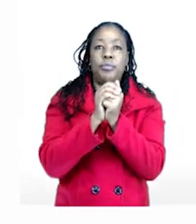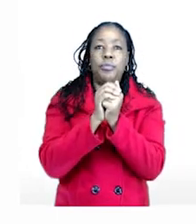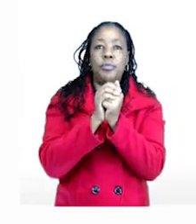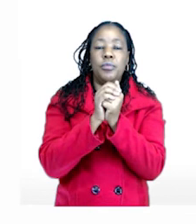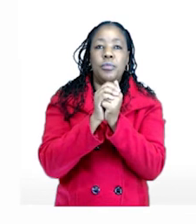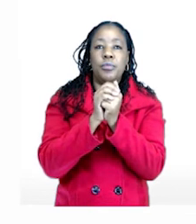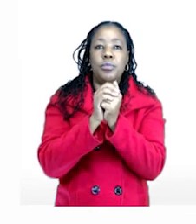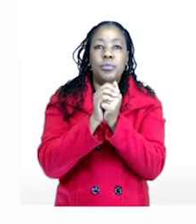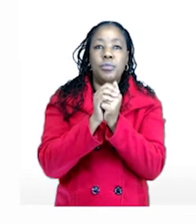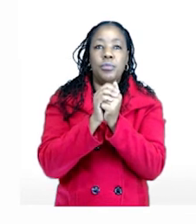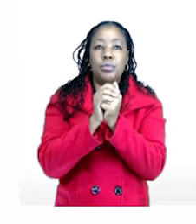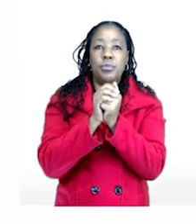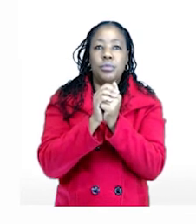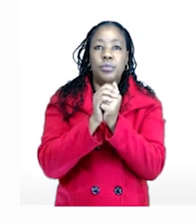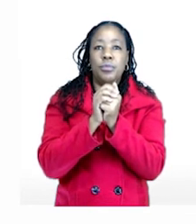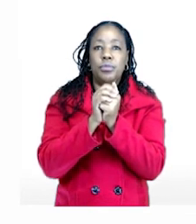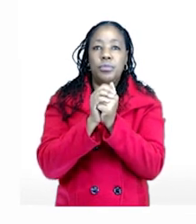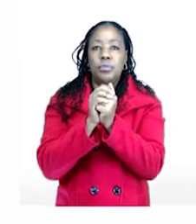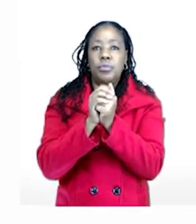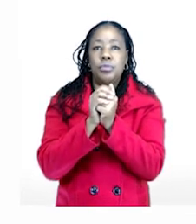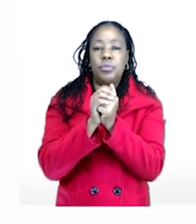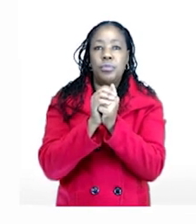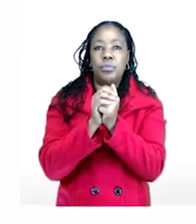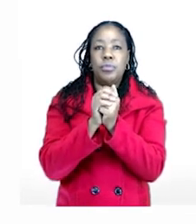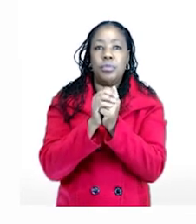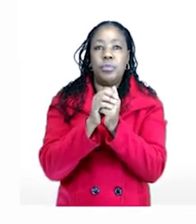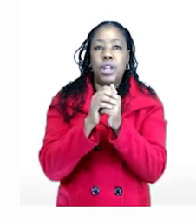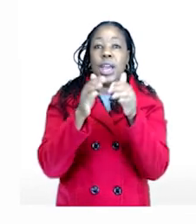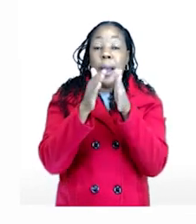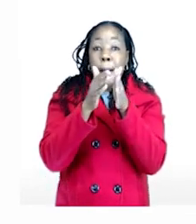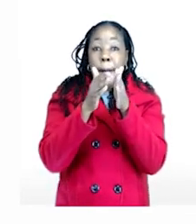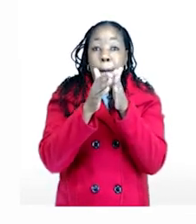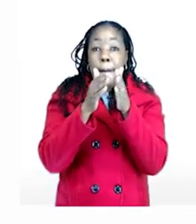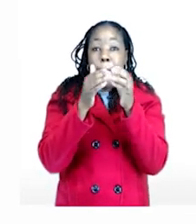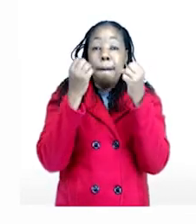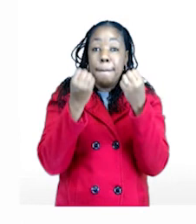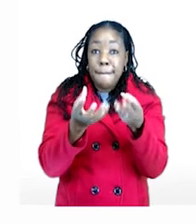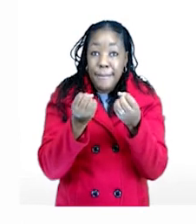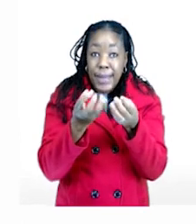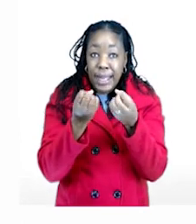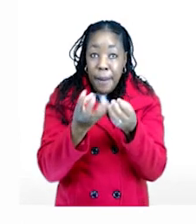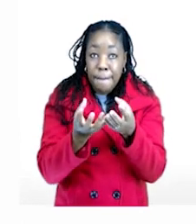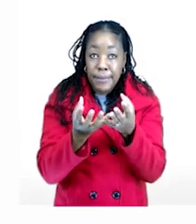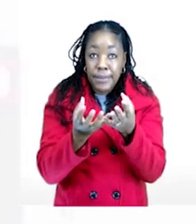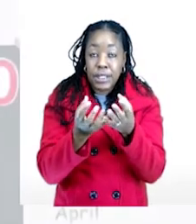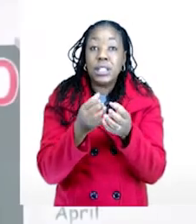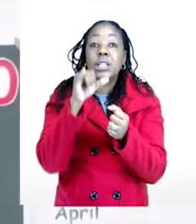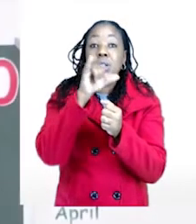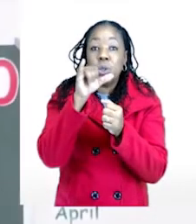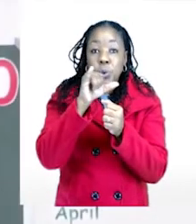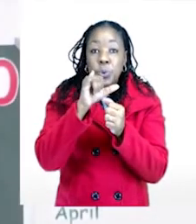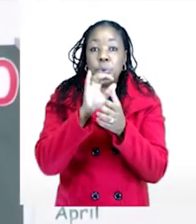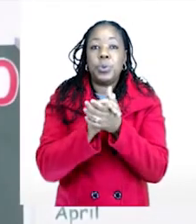understand, what does the word most mean? Now I would like you to look at